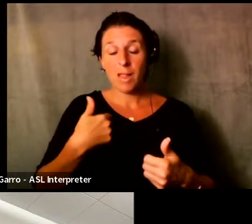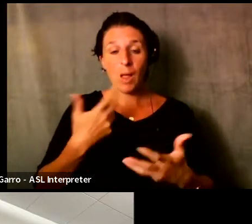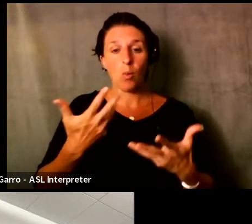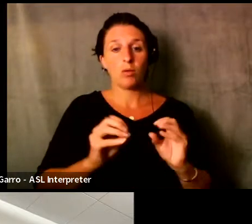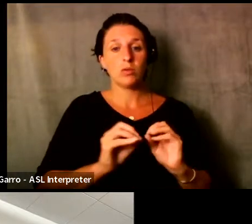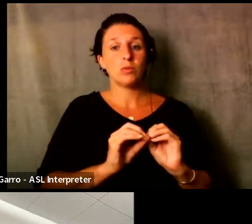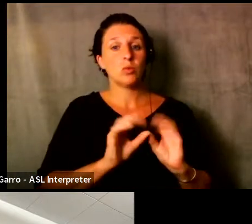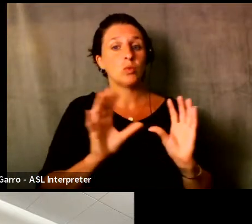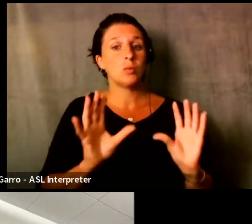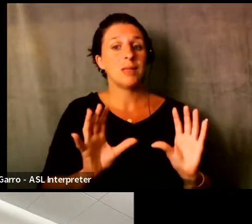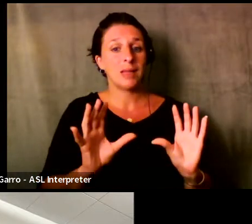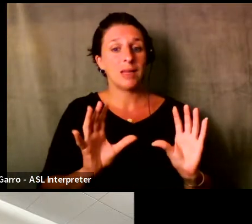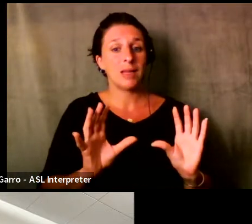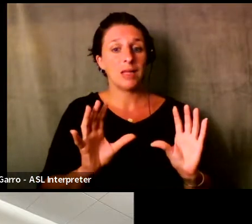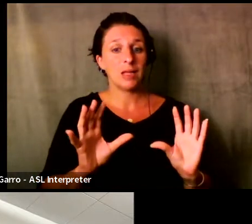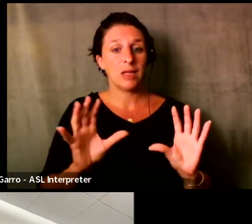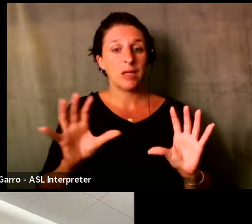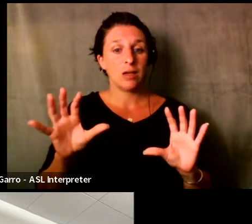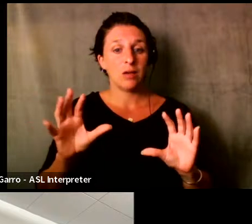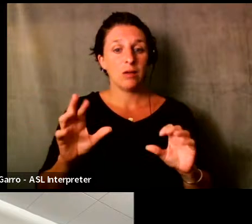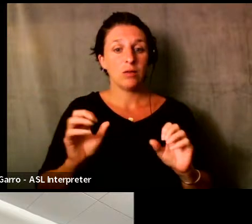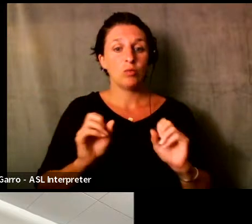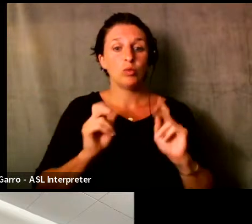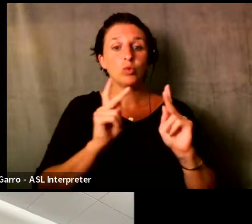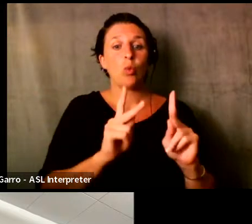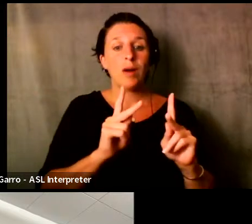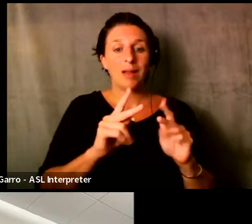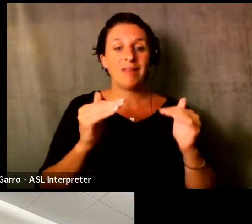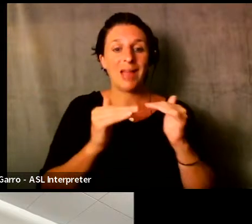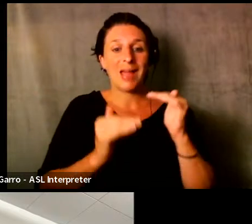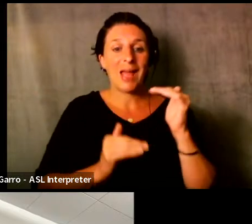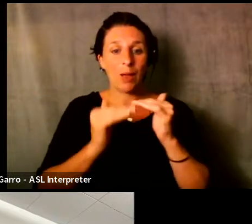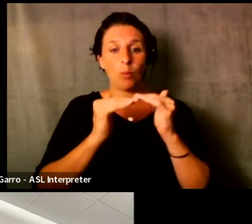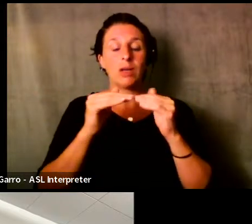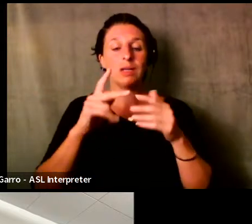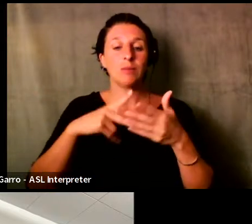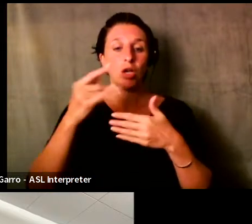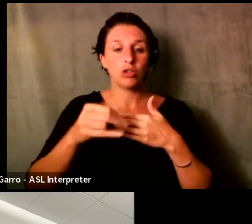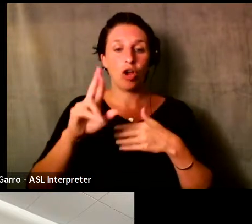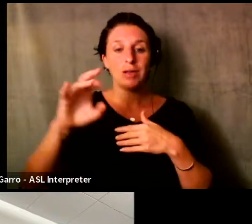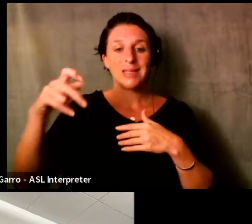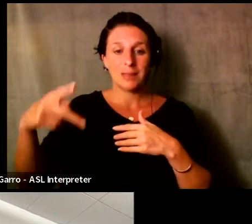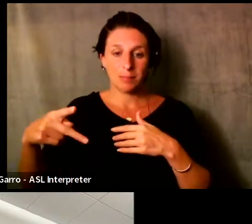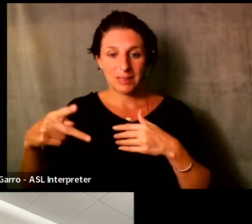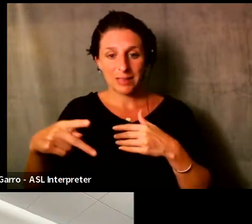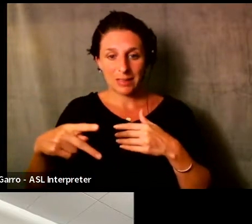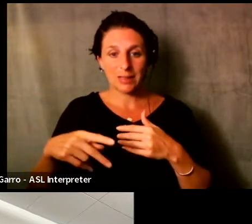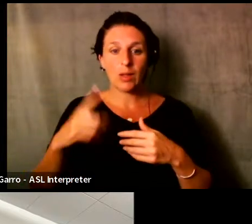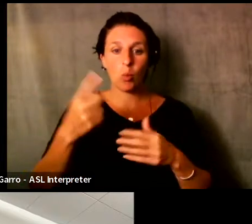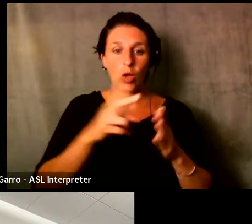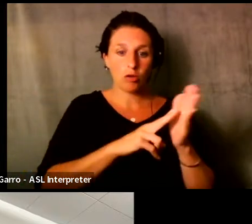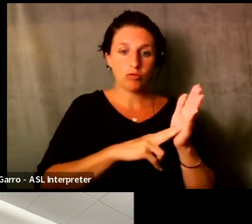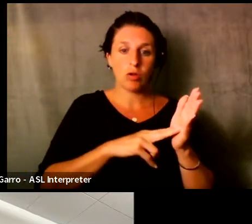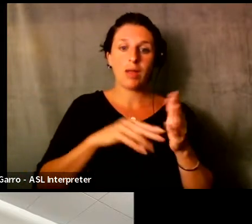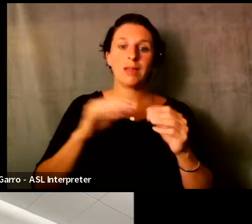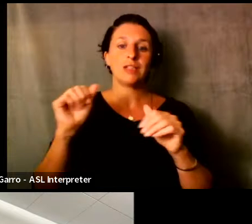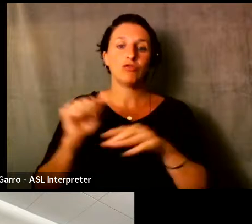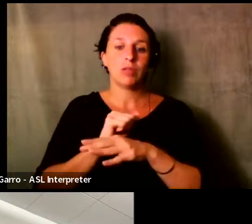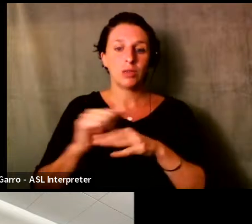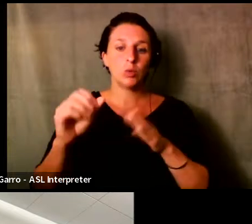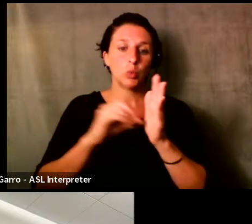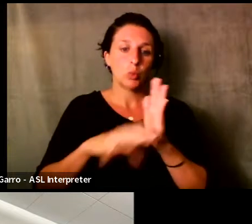clear, Restorative Equity Project, REP, is one contract that's training students and supporting